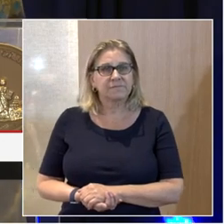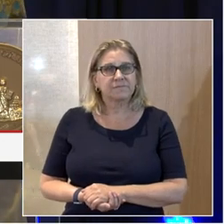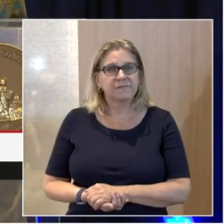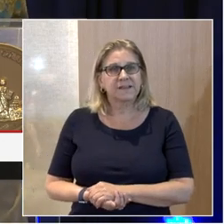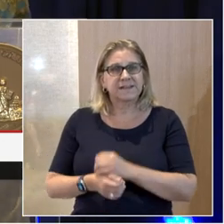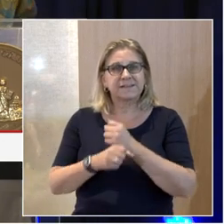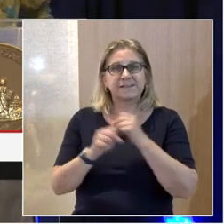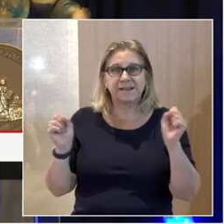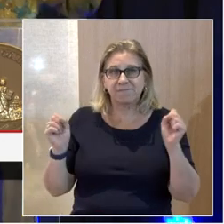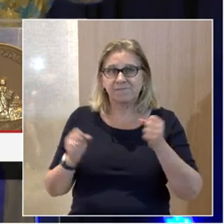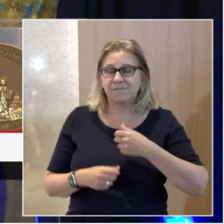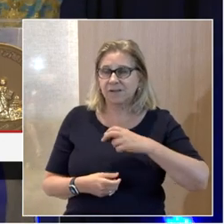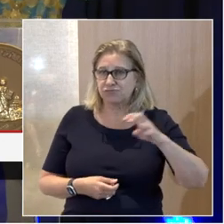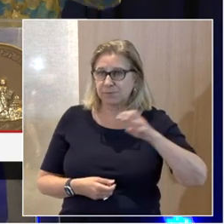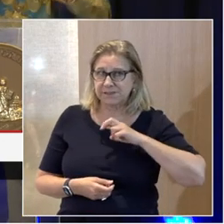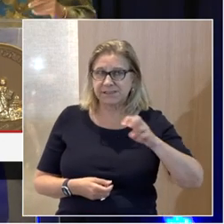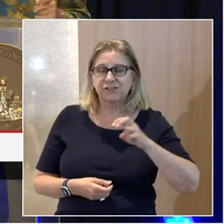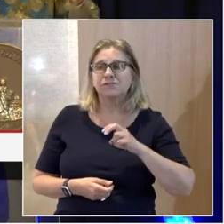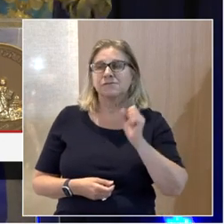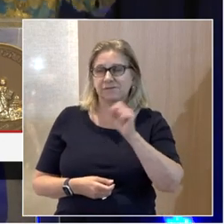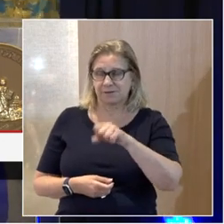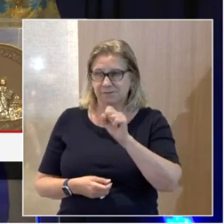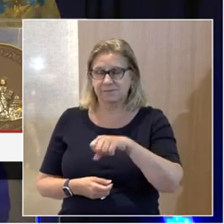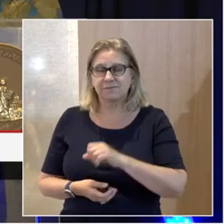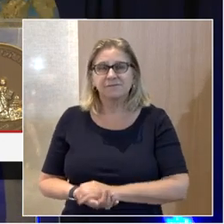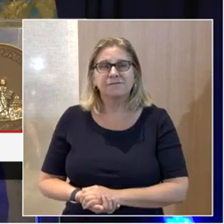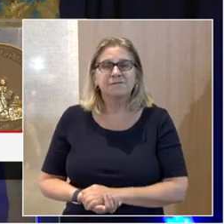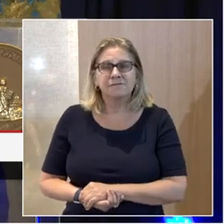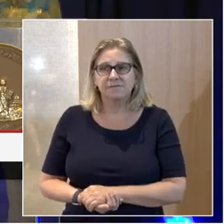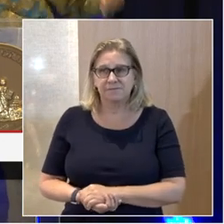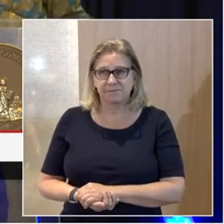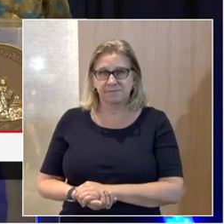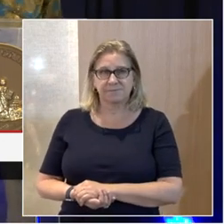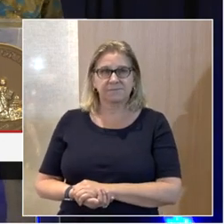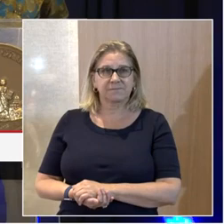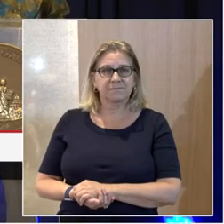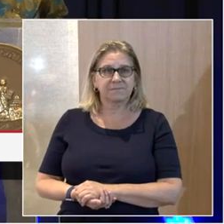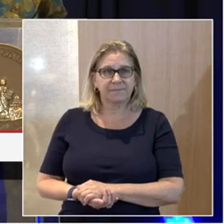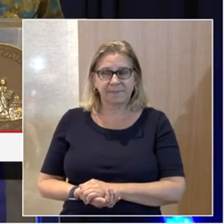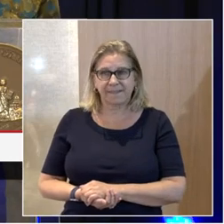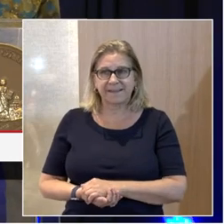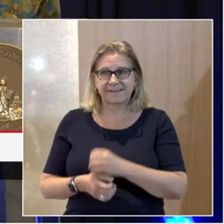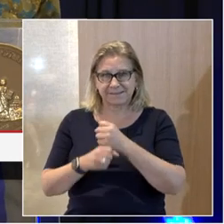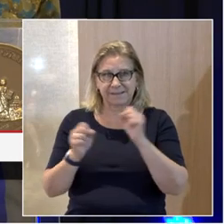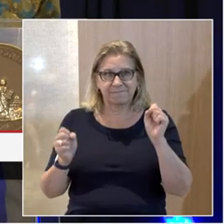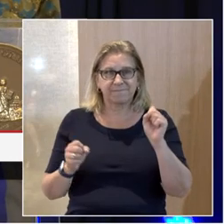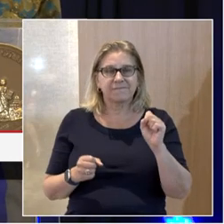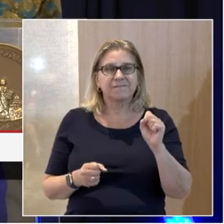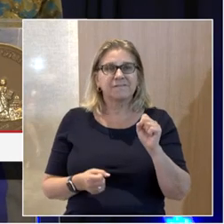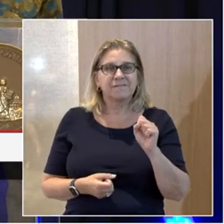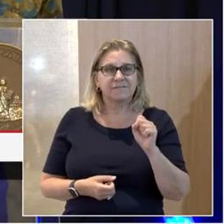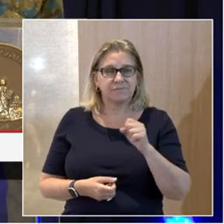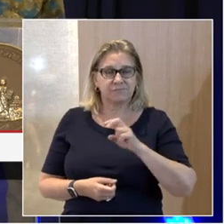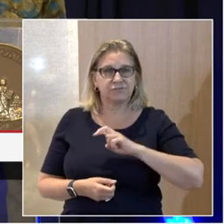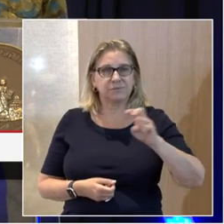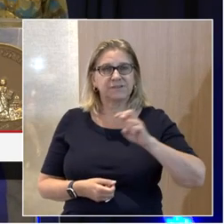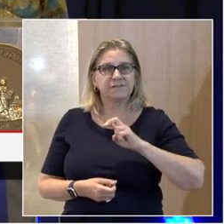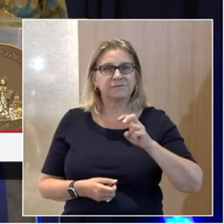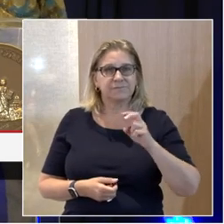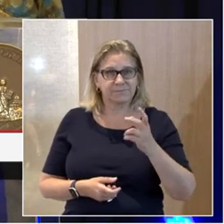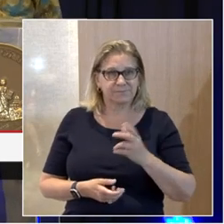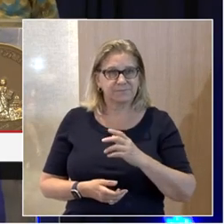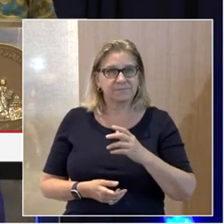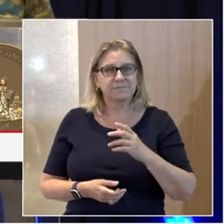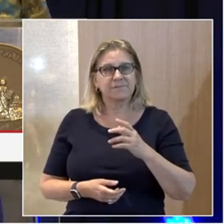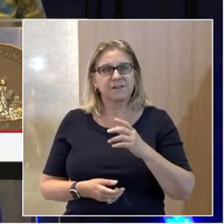I'll hold it. Say it again. For everybody, that's why. Safe transportation infrastructure, especially for pedestrians. Okay, all